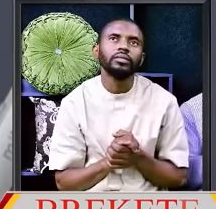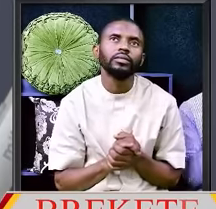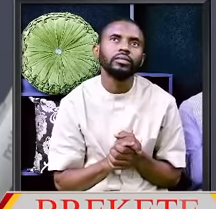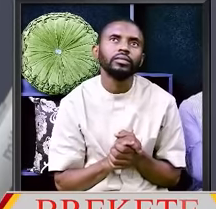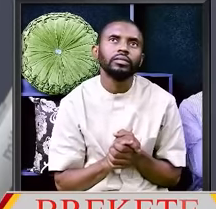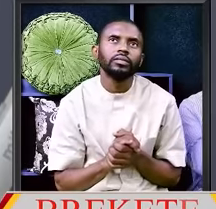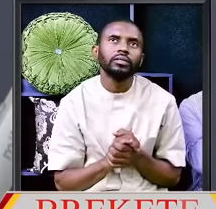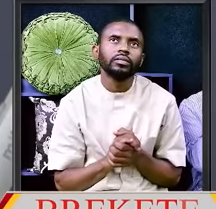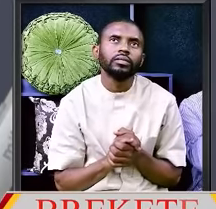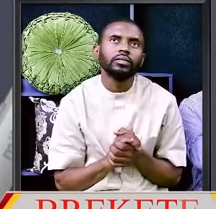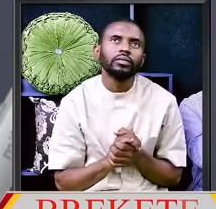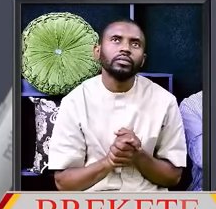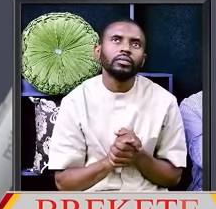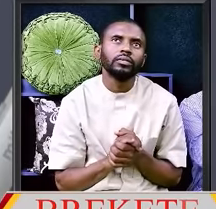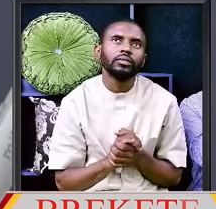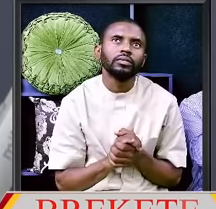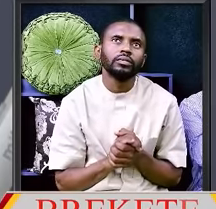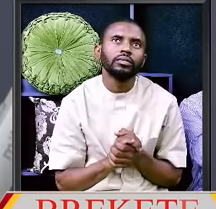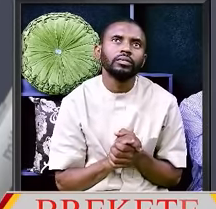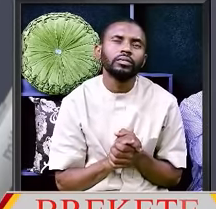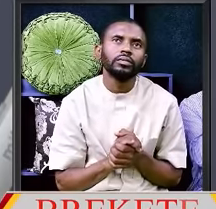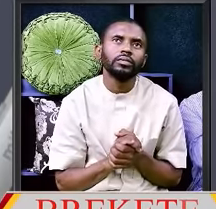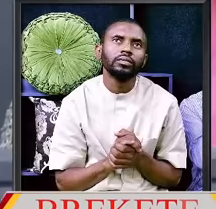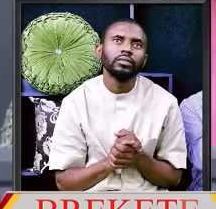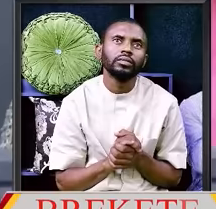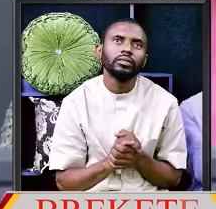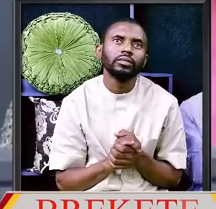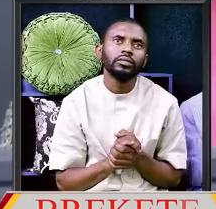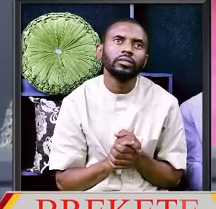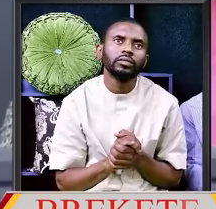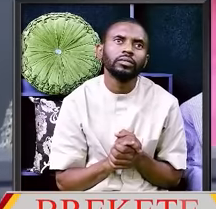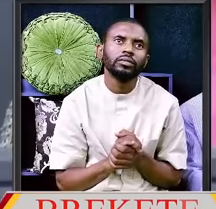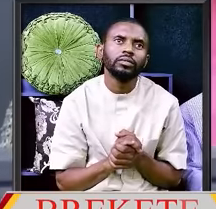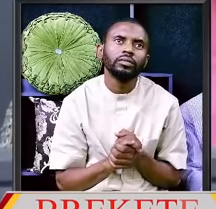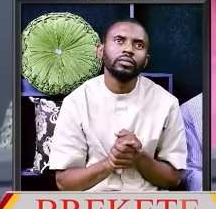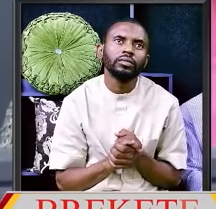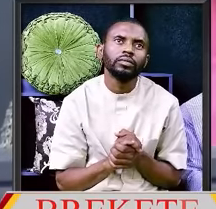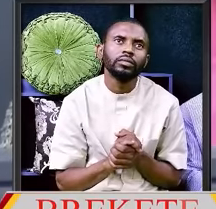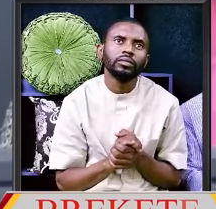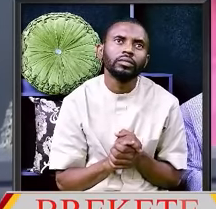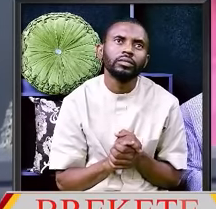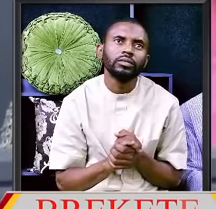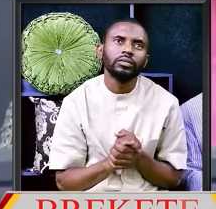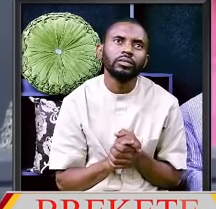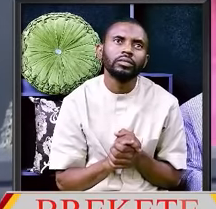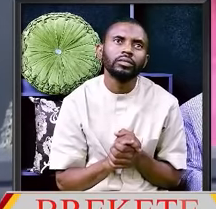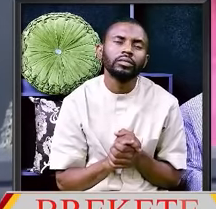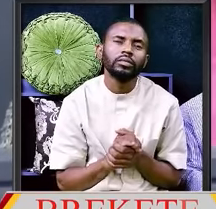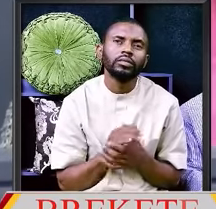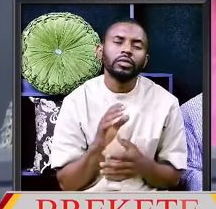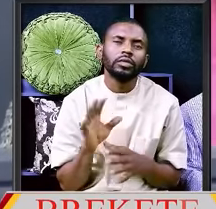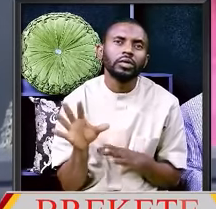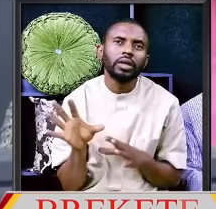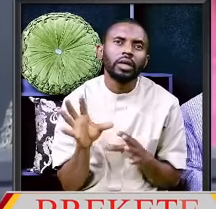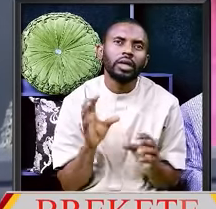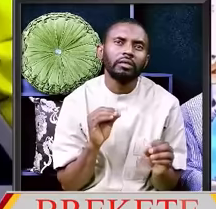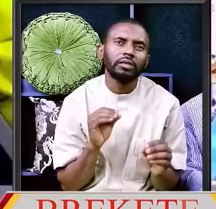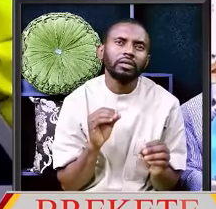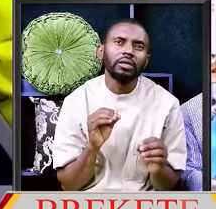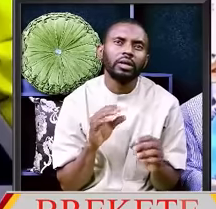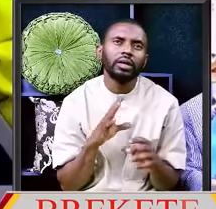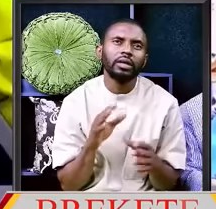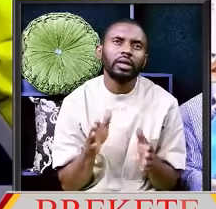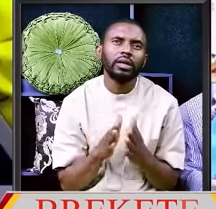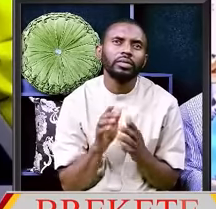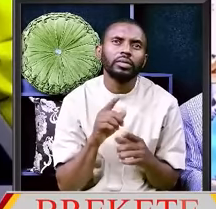the police station there, where you were writing, they asked you, where did this happen? You said it